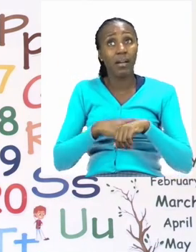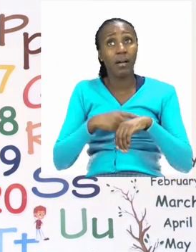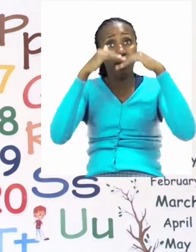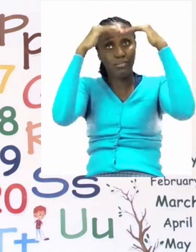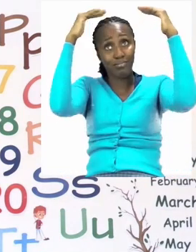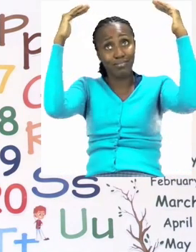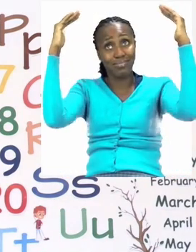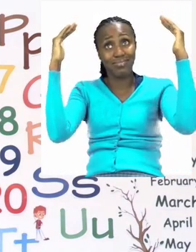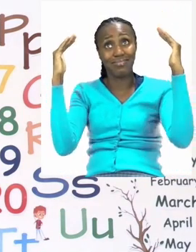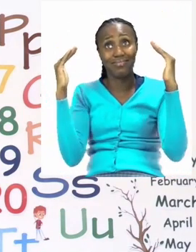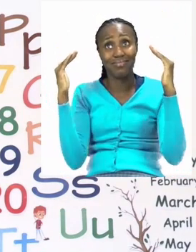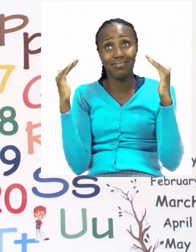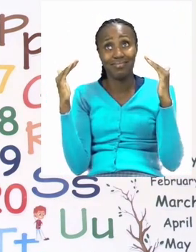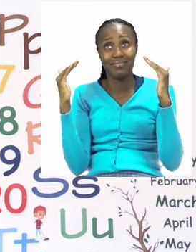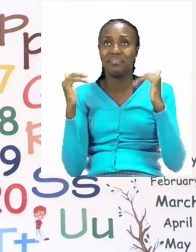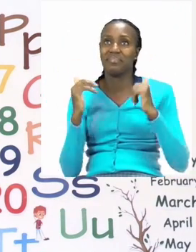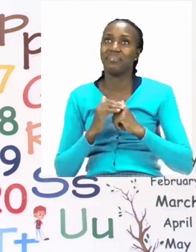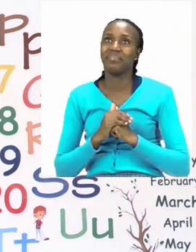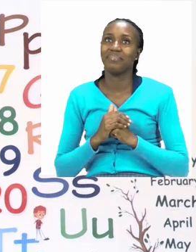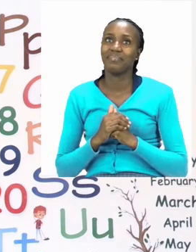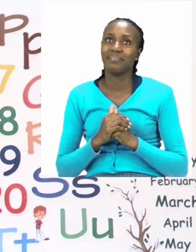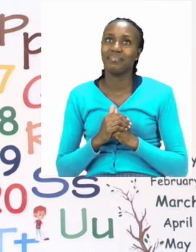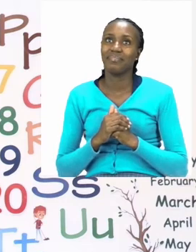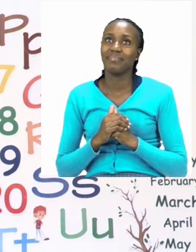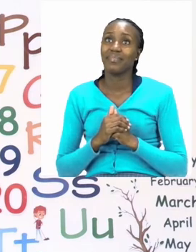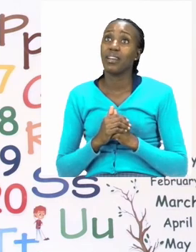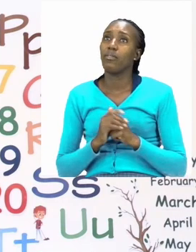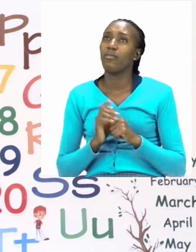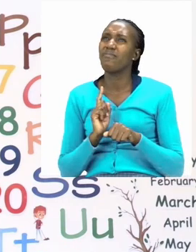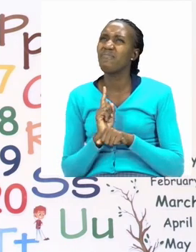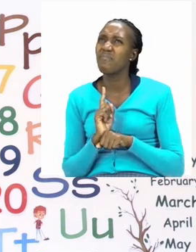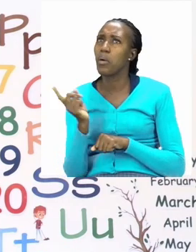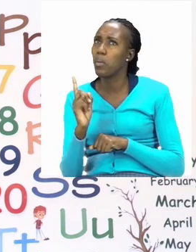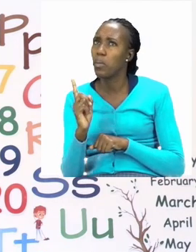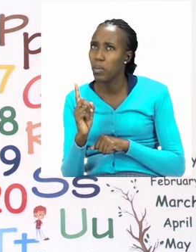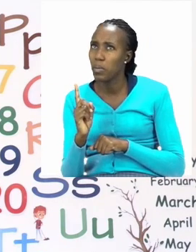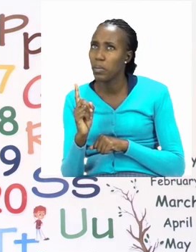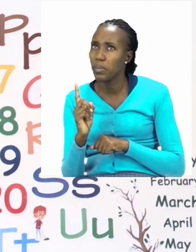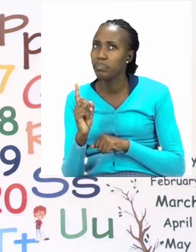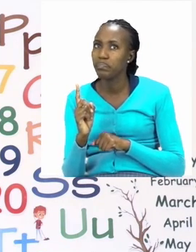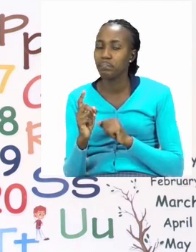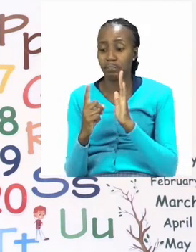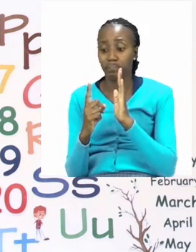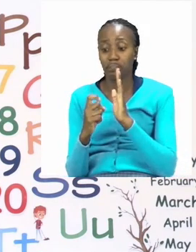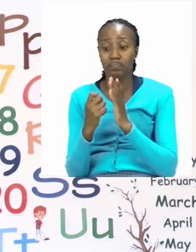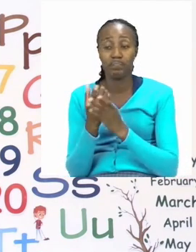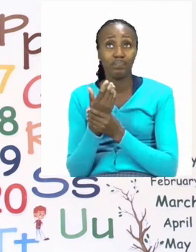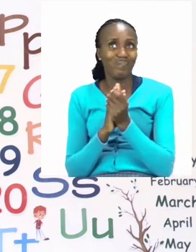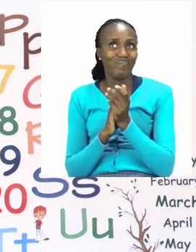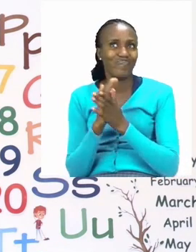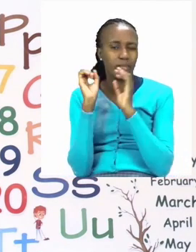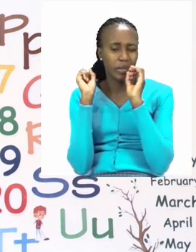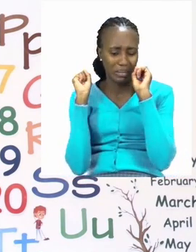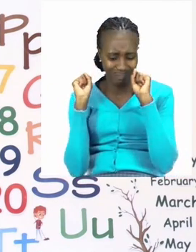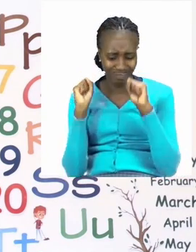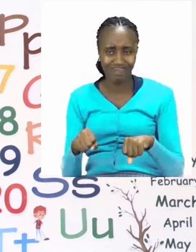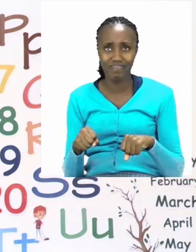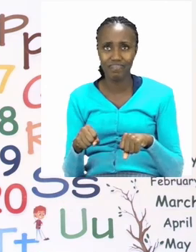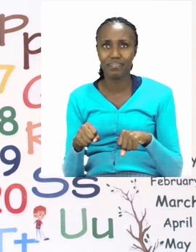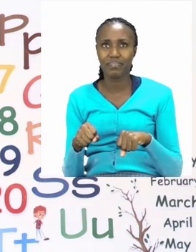the Sky. And before we get into any lessons, grade ones, we know that we need